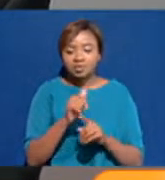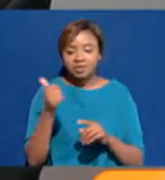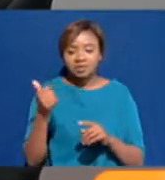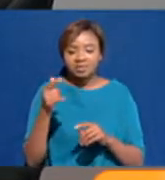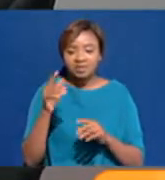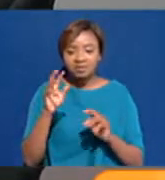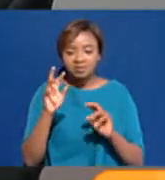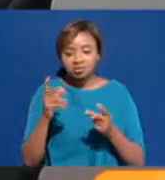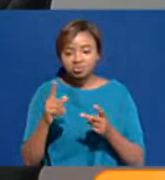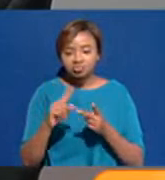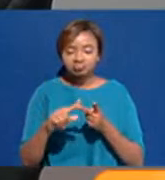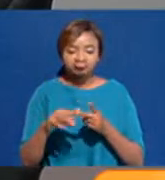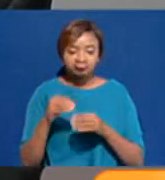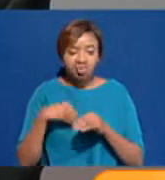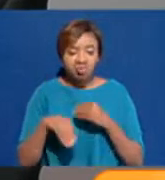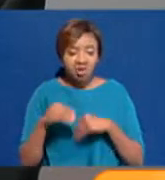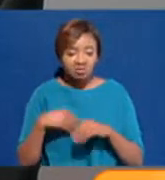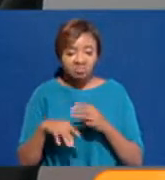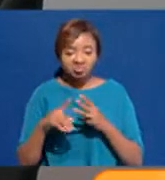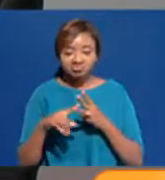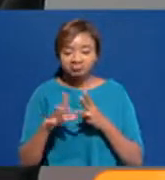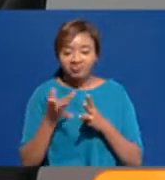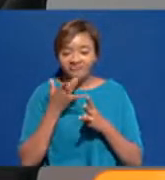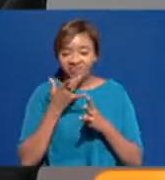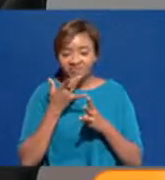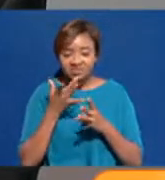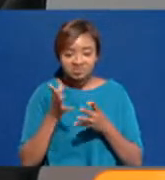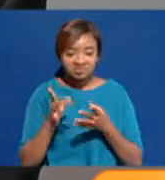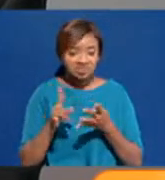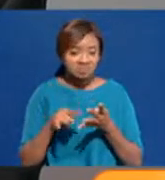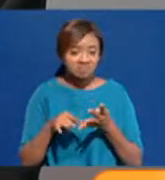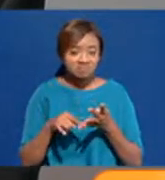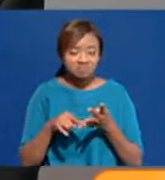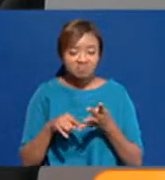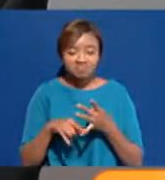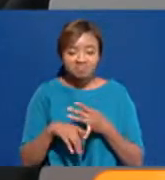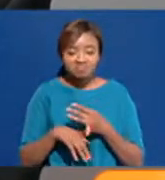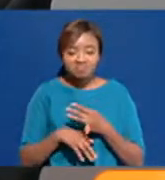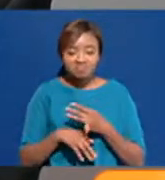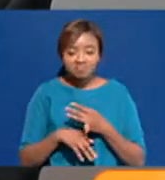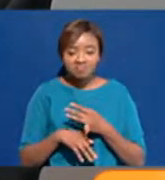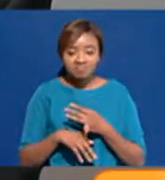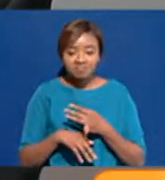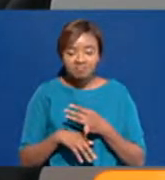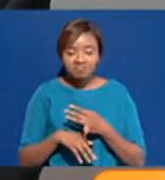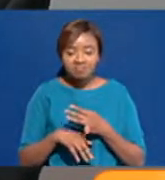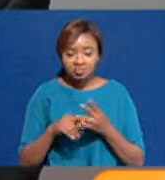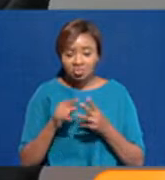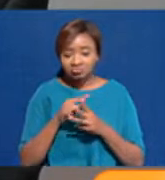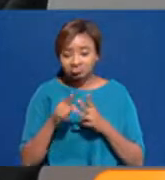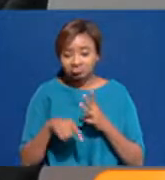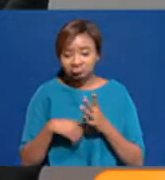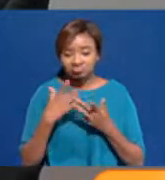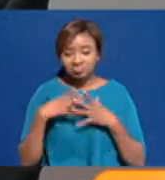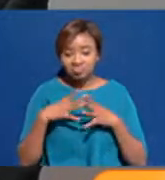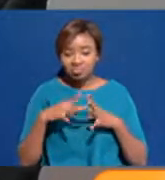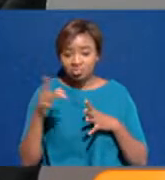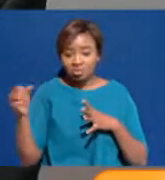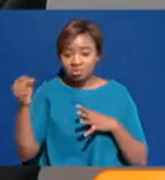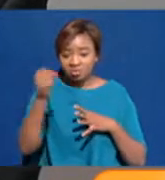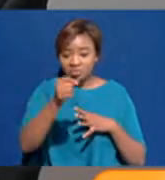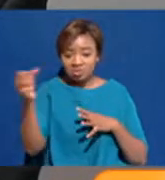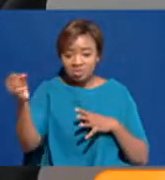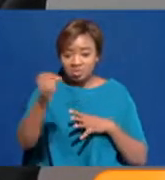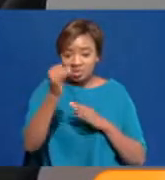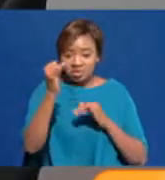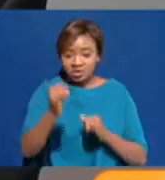in the room, and nepotism, which is also the elephant in the room. Those who come will be able to address